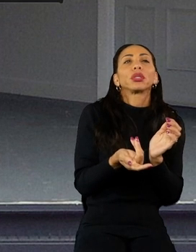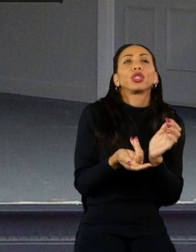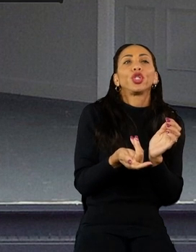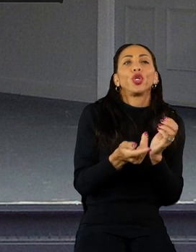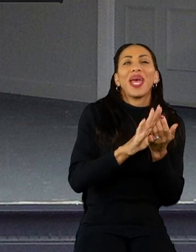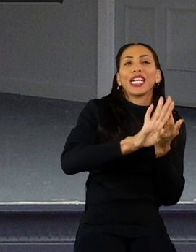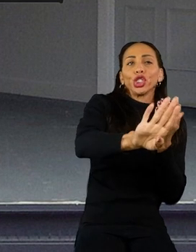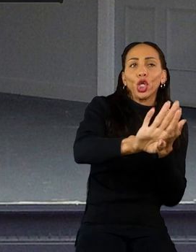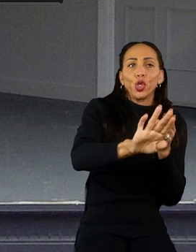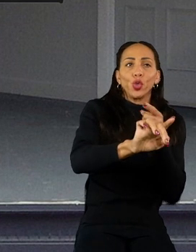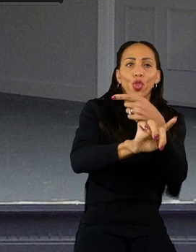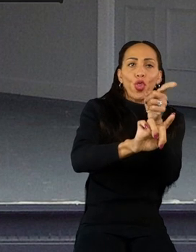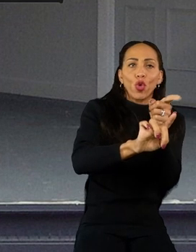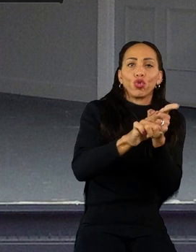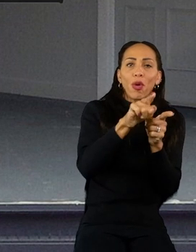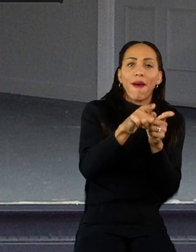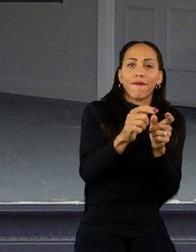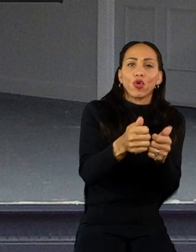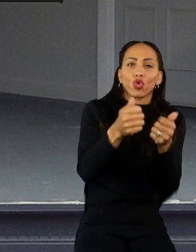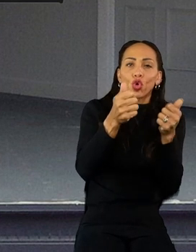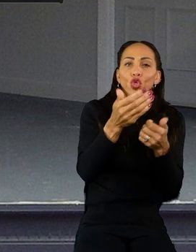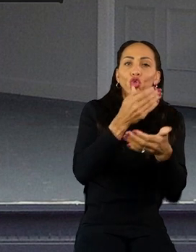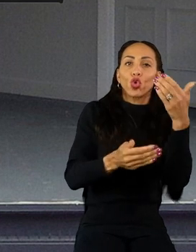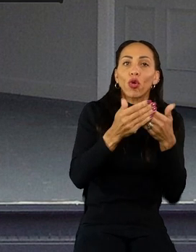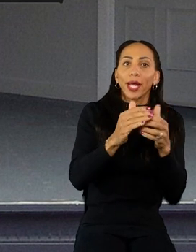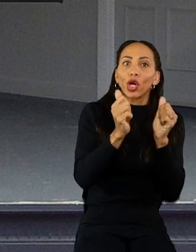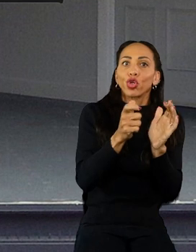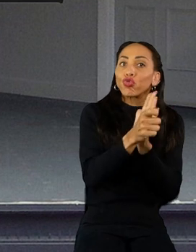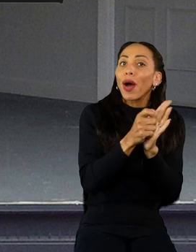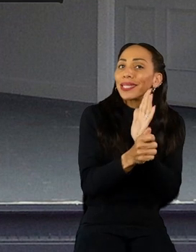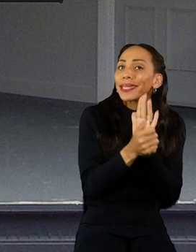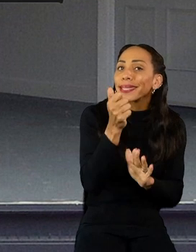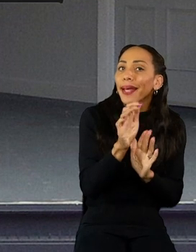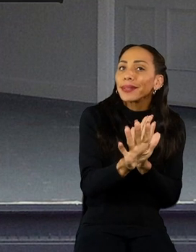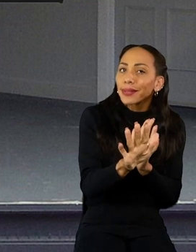it doesn't want to preclude people who have good ideas and good storyboarding and